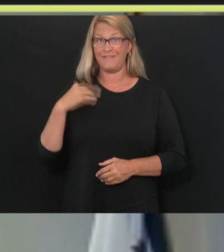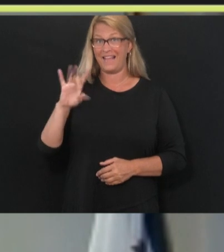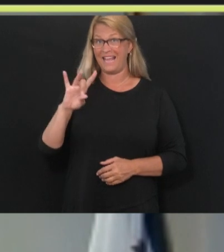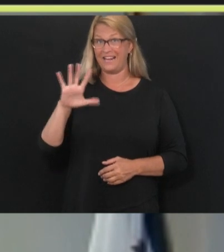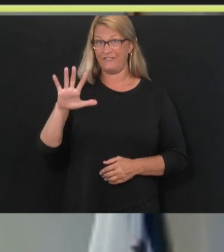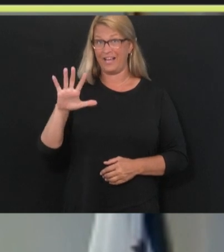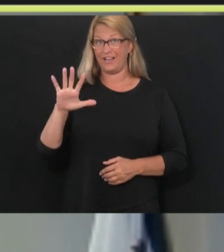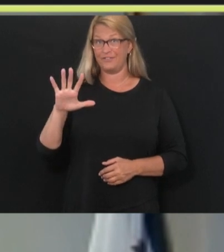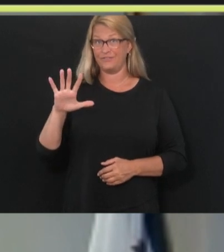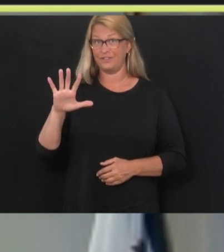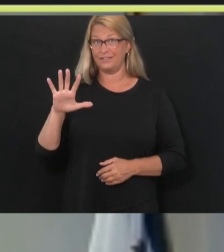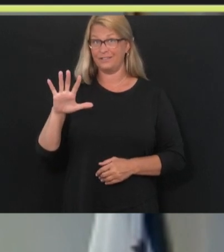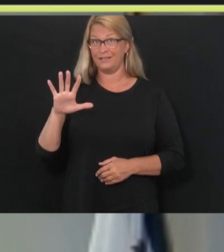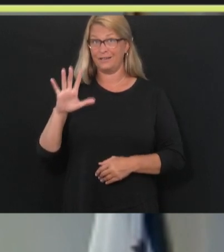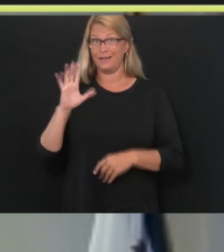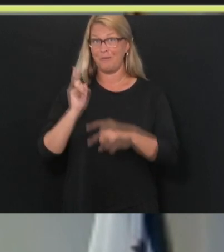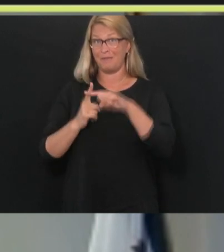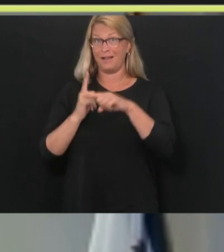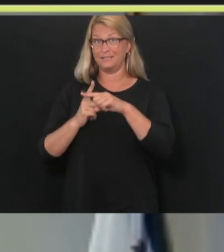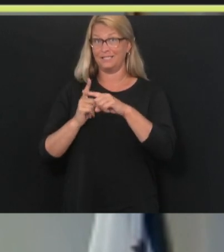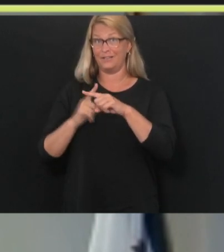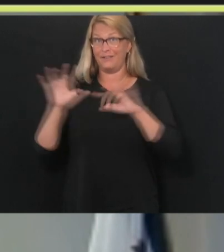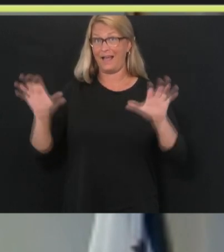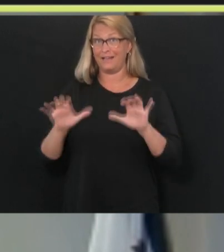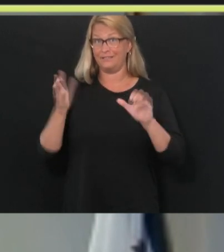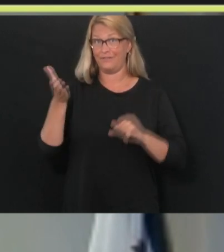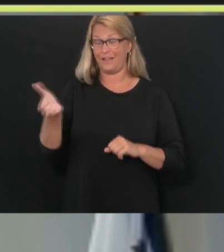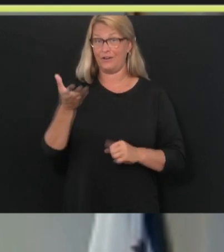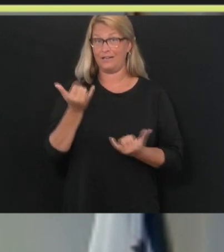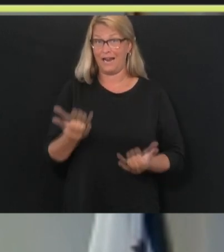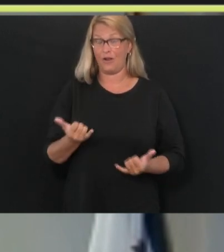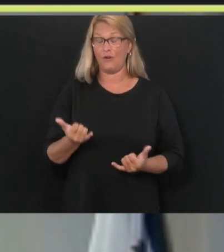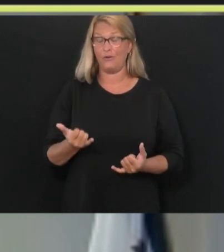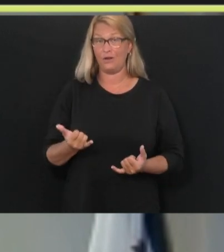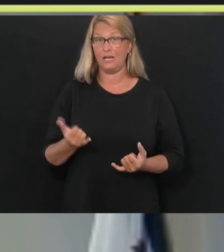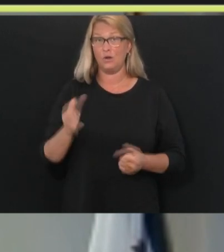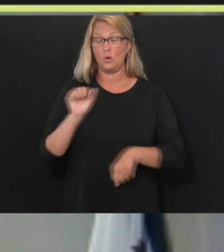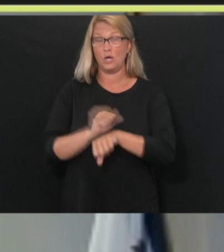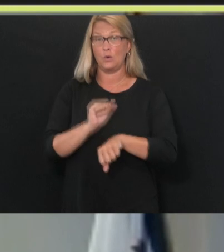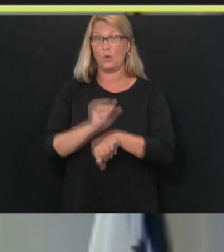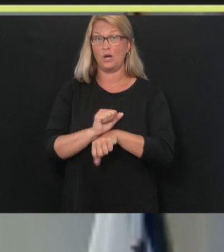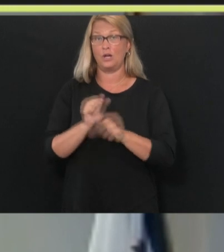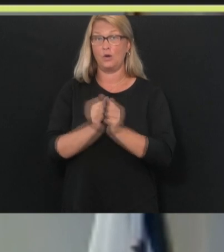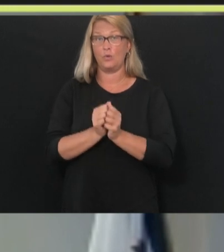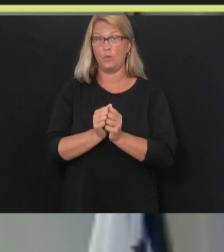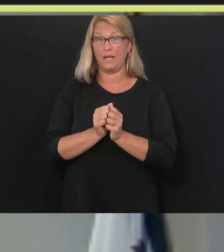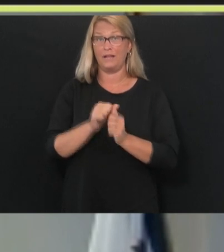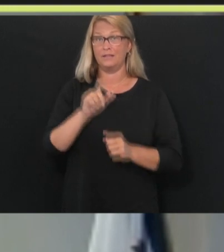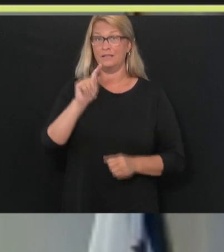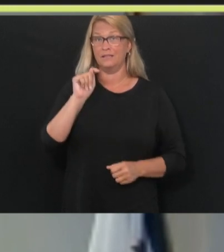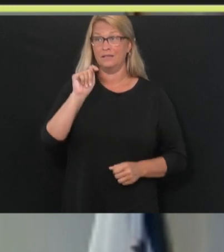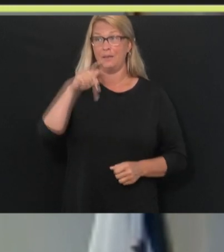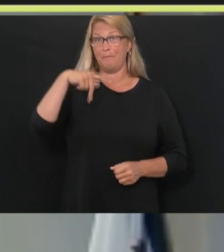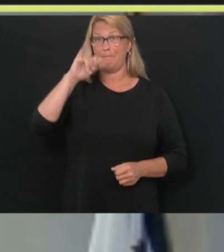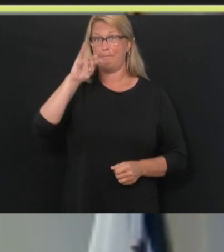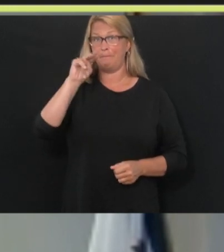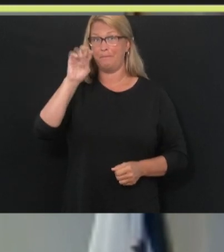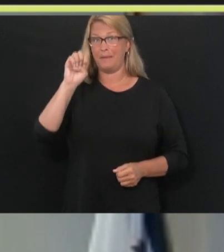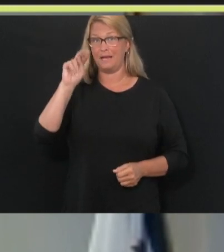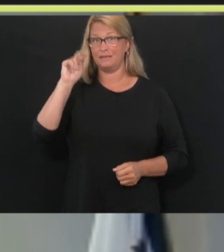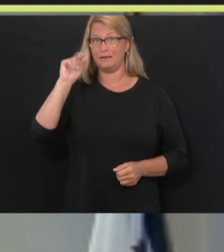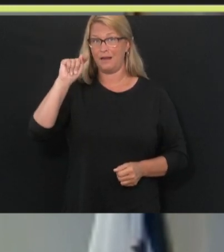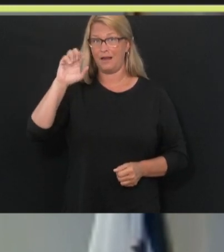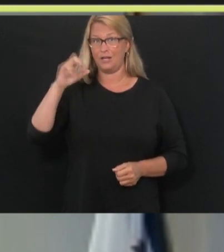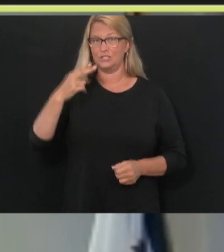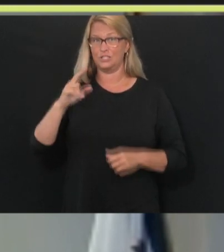85 active cases in Raleigh County right now. We're working with Pine Lodge, a little concerned with regard to